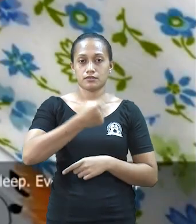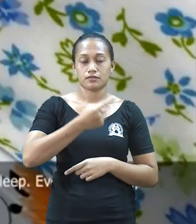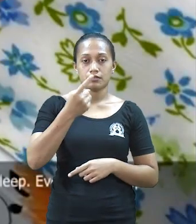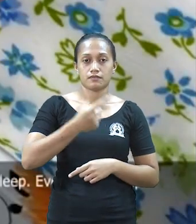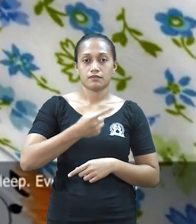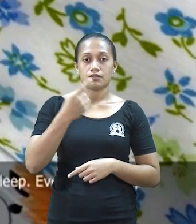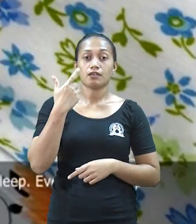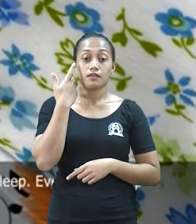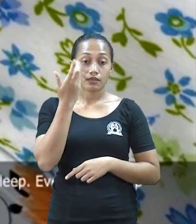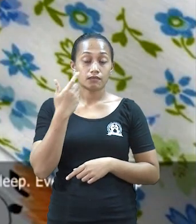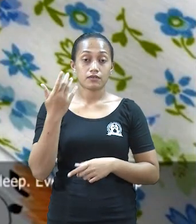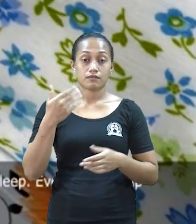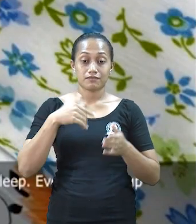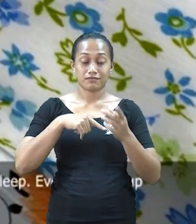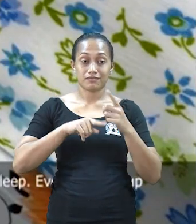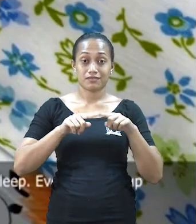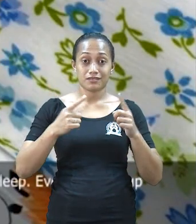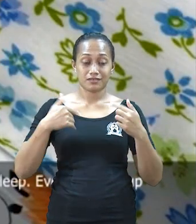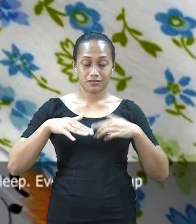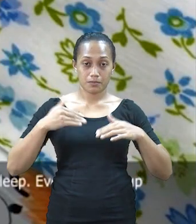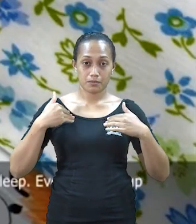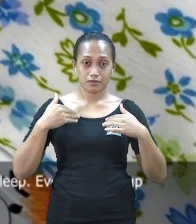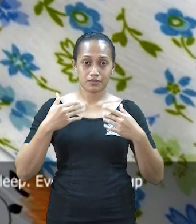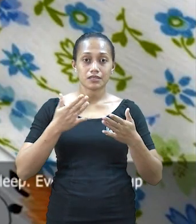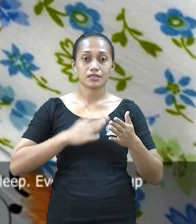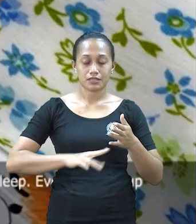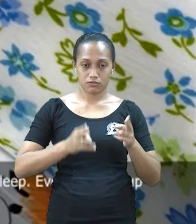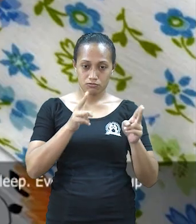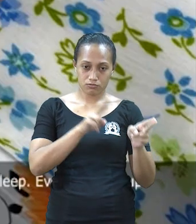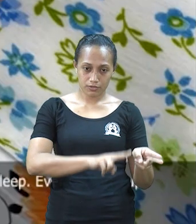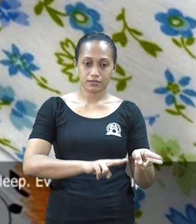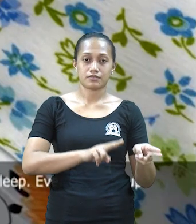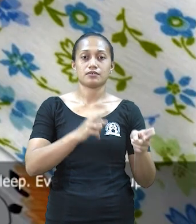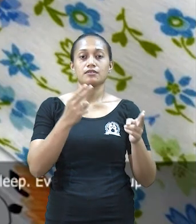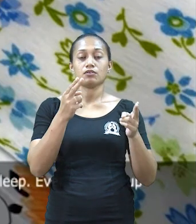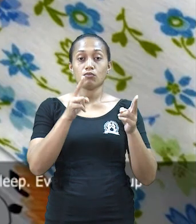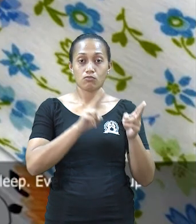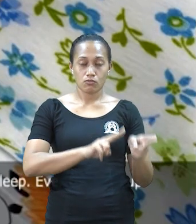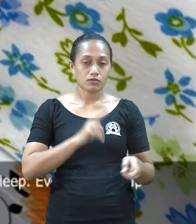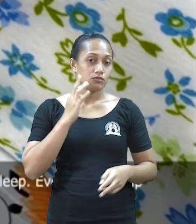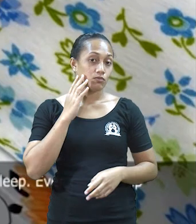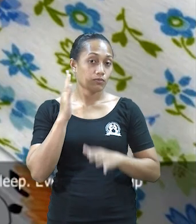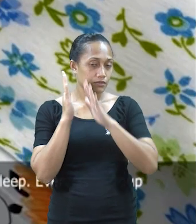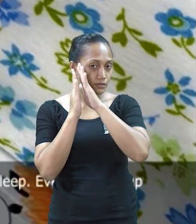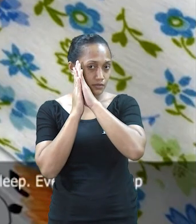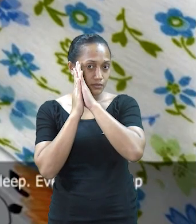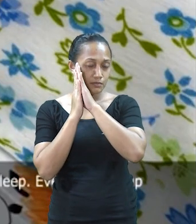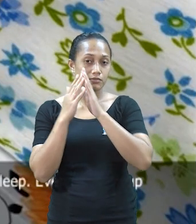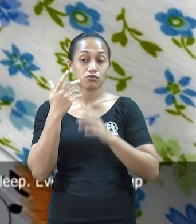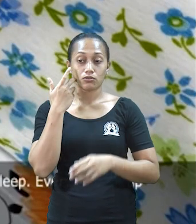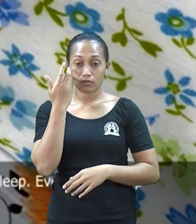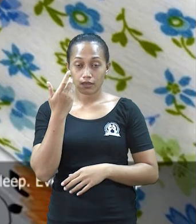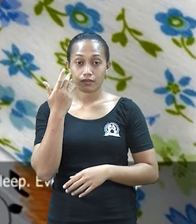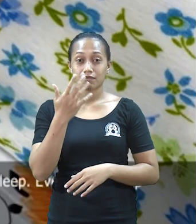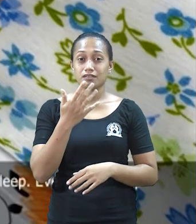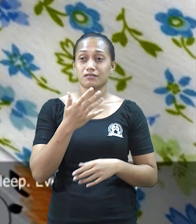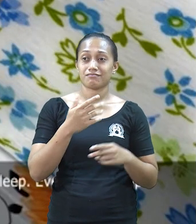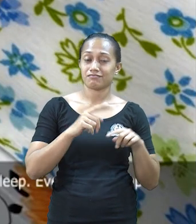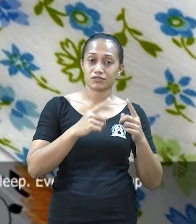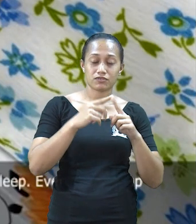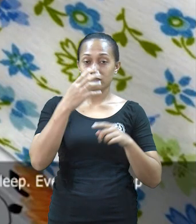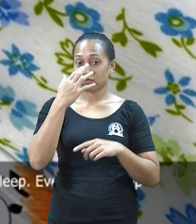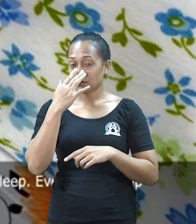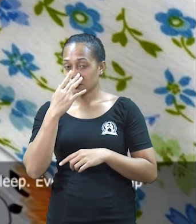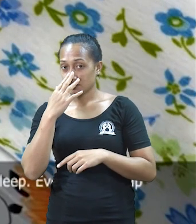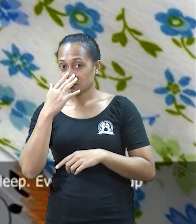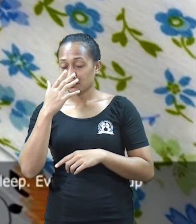11. Every organ in our body needs rest. Organs obtain rest when we sleep. Every age group